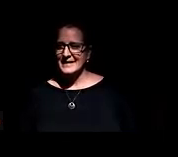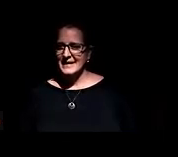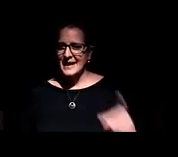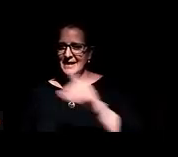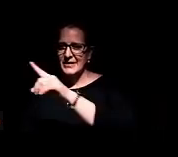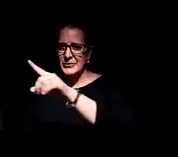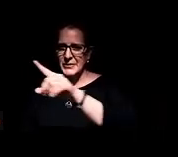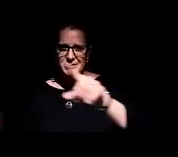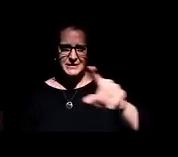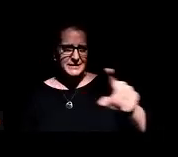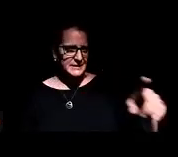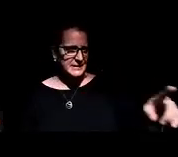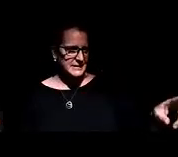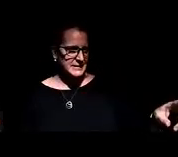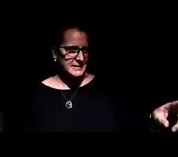information.